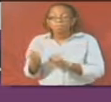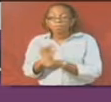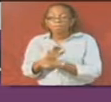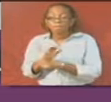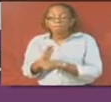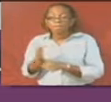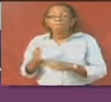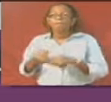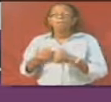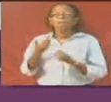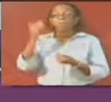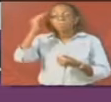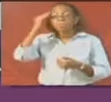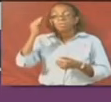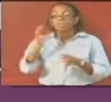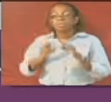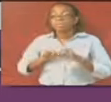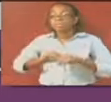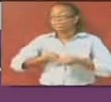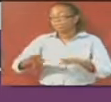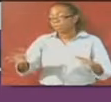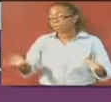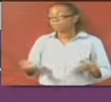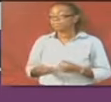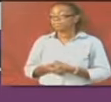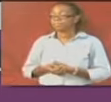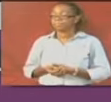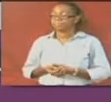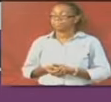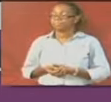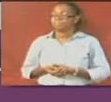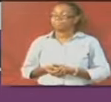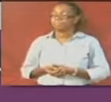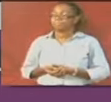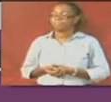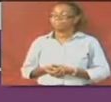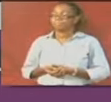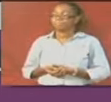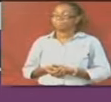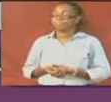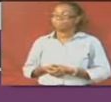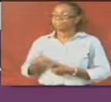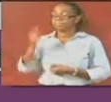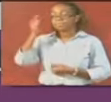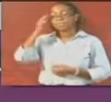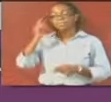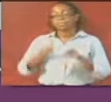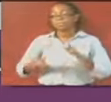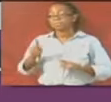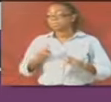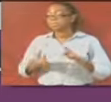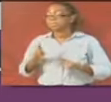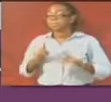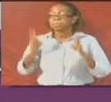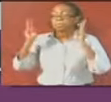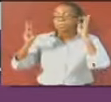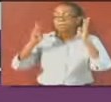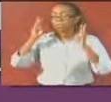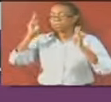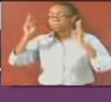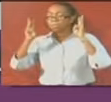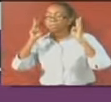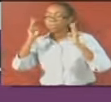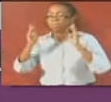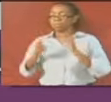spreading? I mean, I think the national community's concern is, as my other colleague said, a pandemic within a